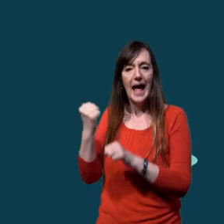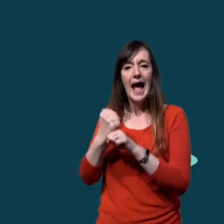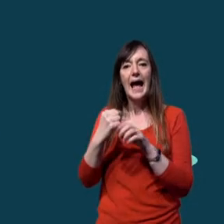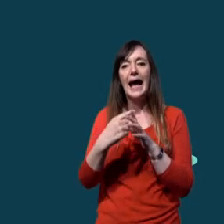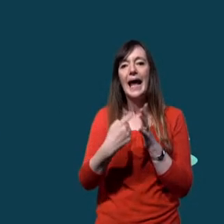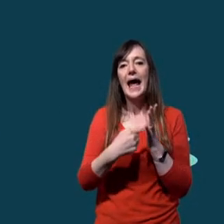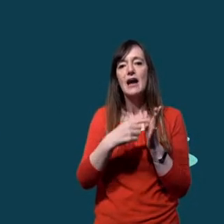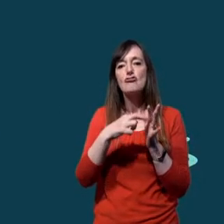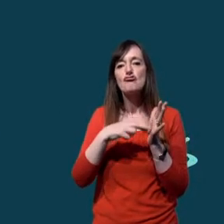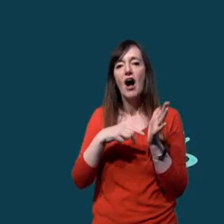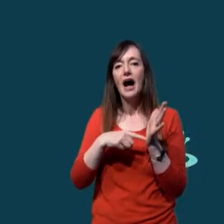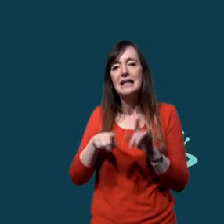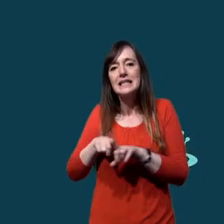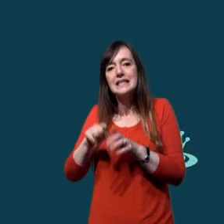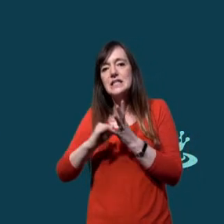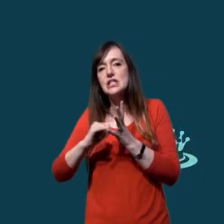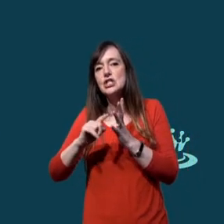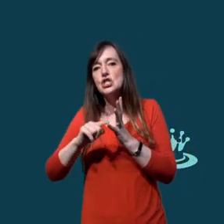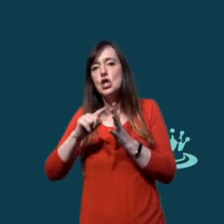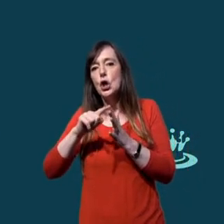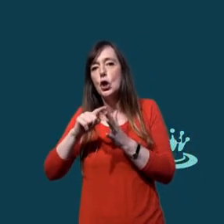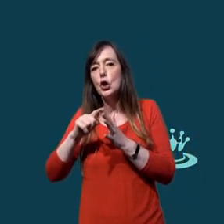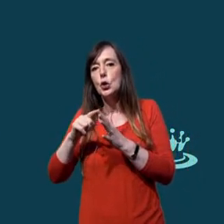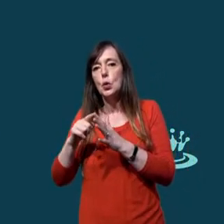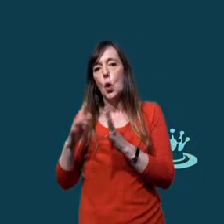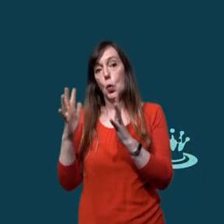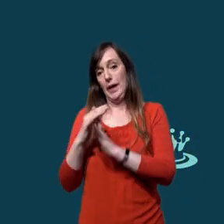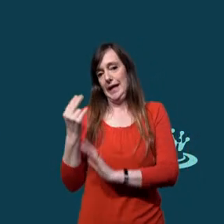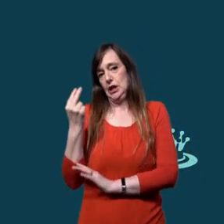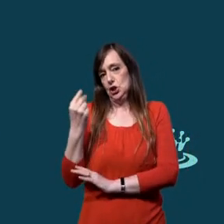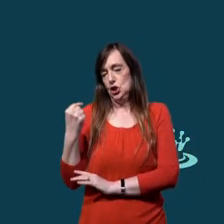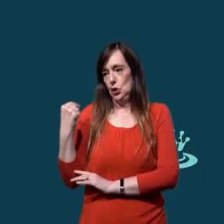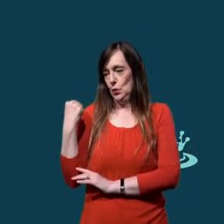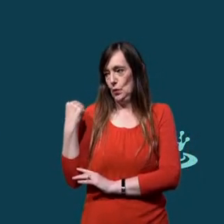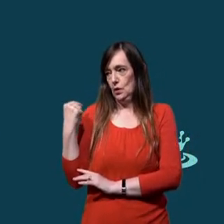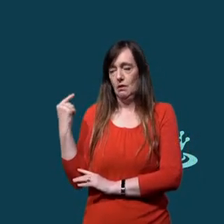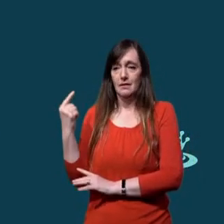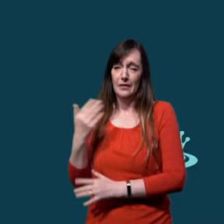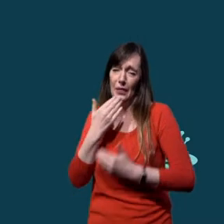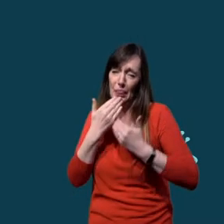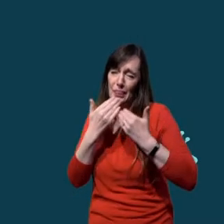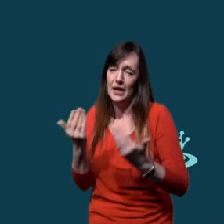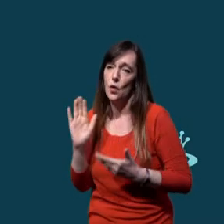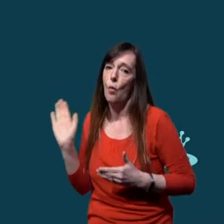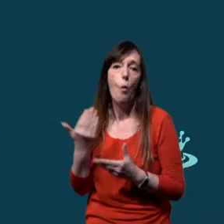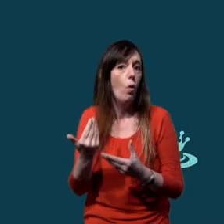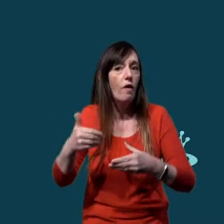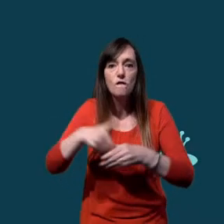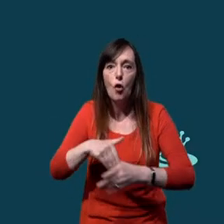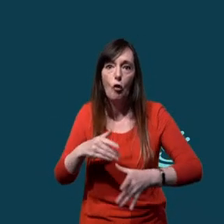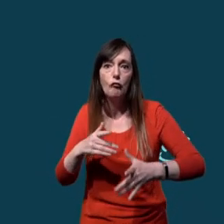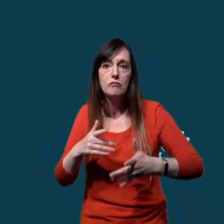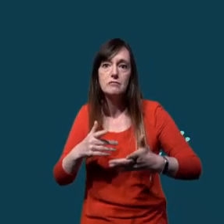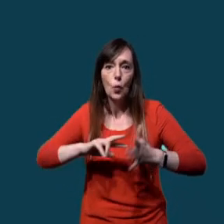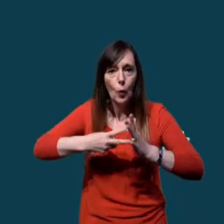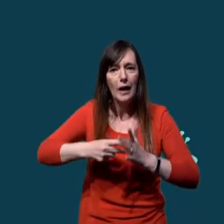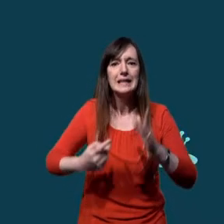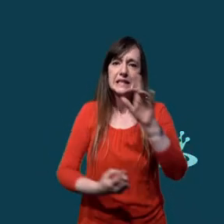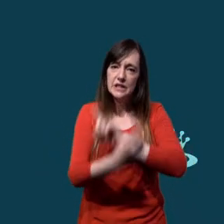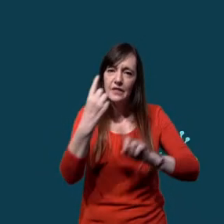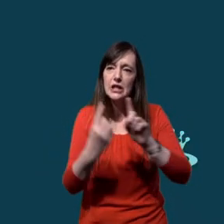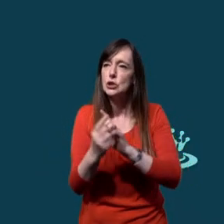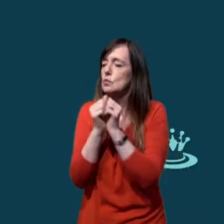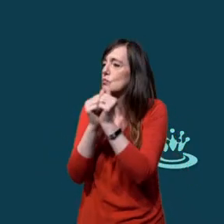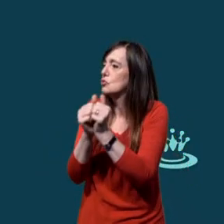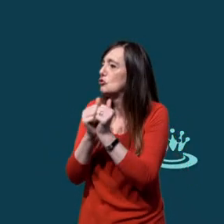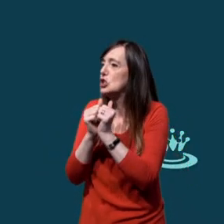two of this year's convention, say a massive thank you to everyone involved with organising the convention. We did appreciate being able